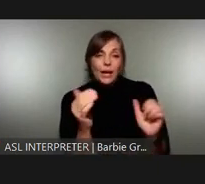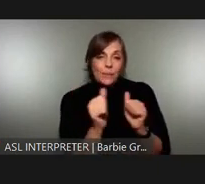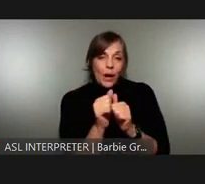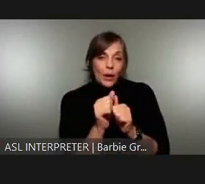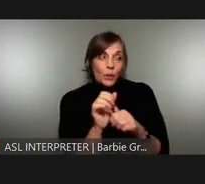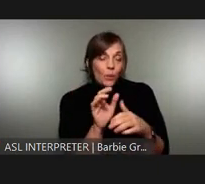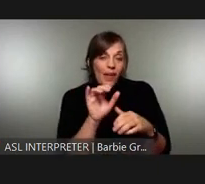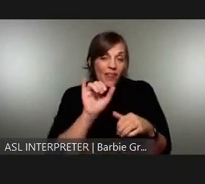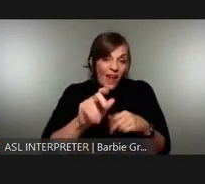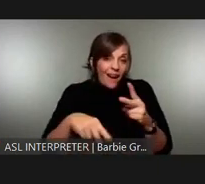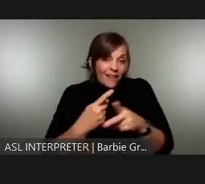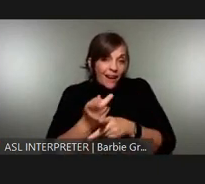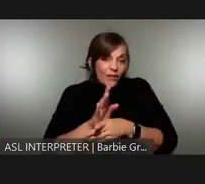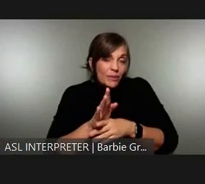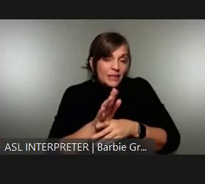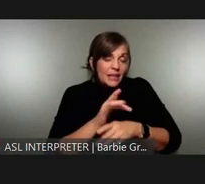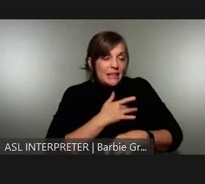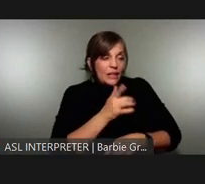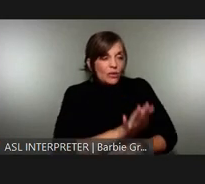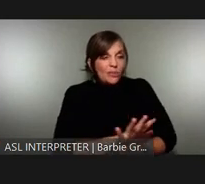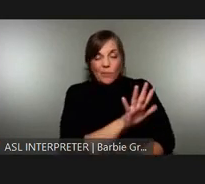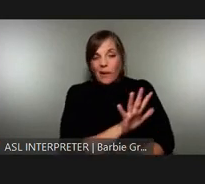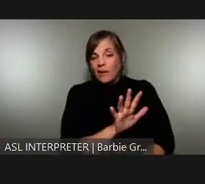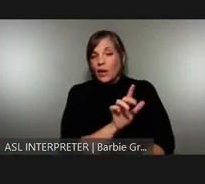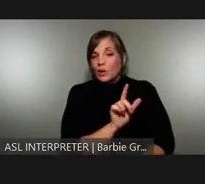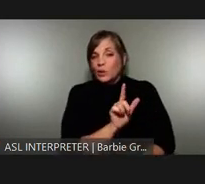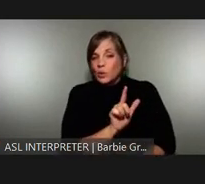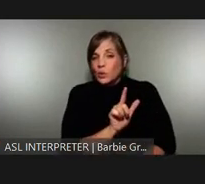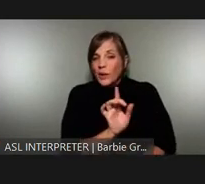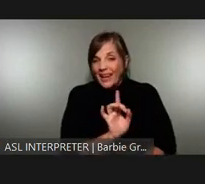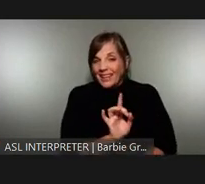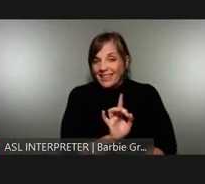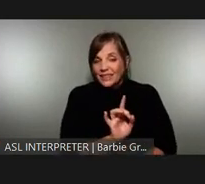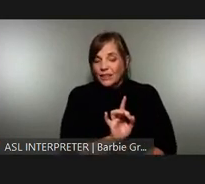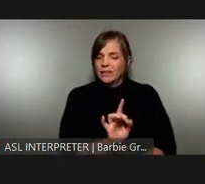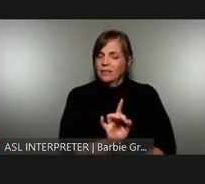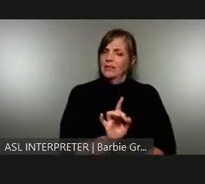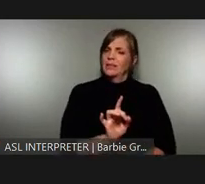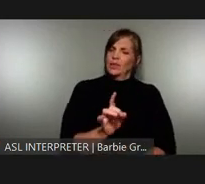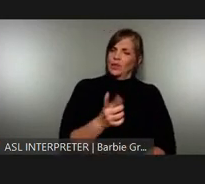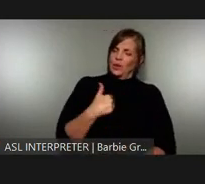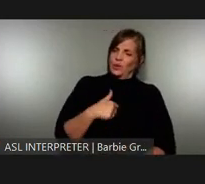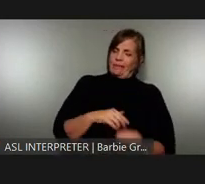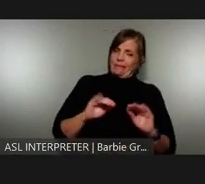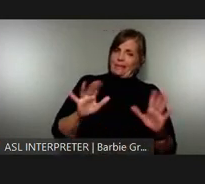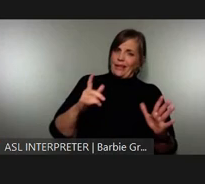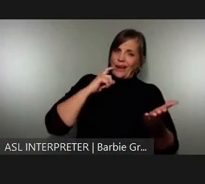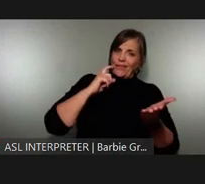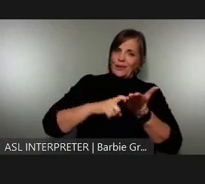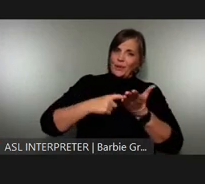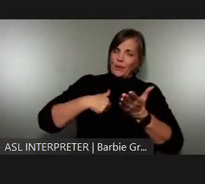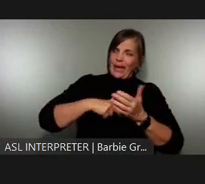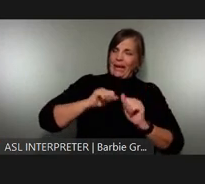28. It gives us clear recognition of the opportunity to be able to communicate to